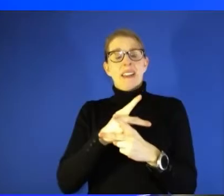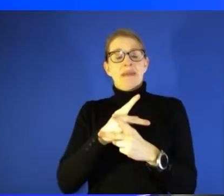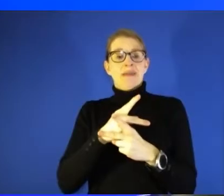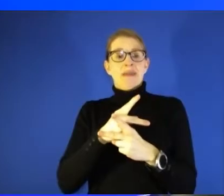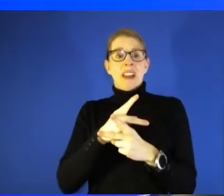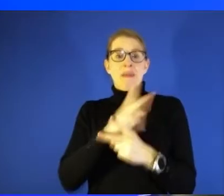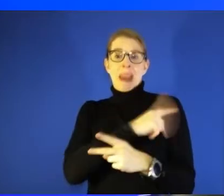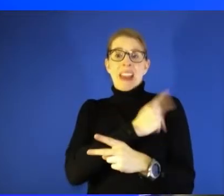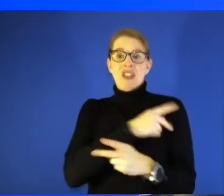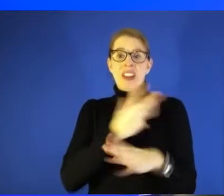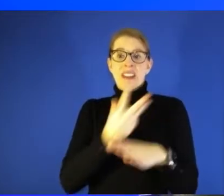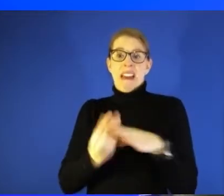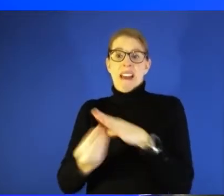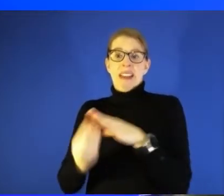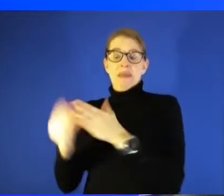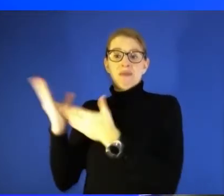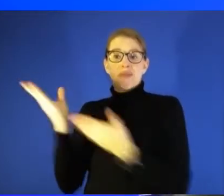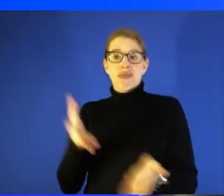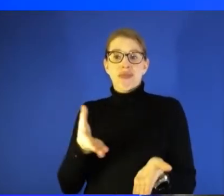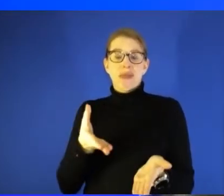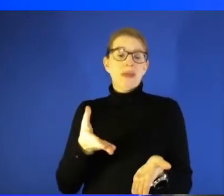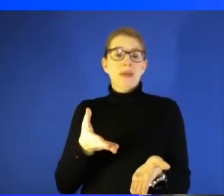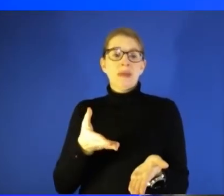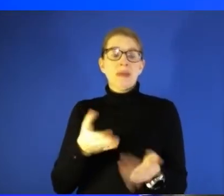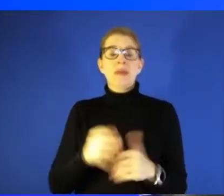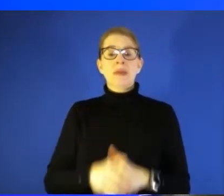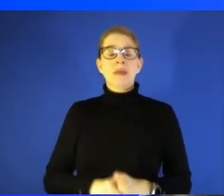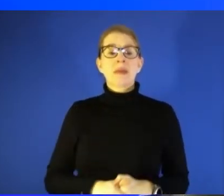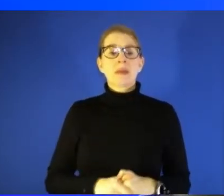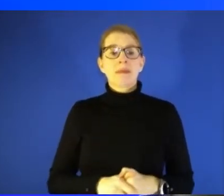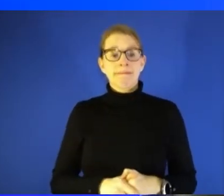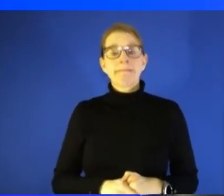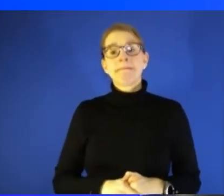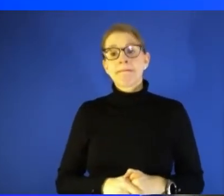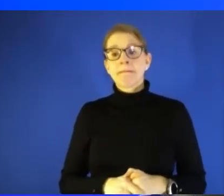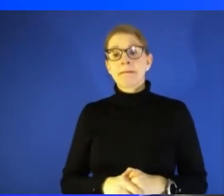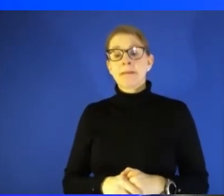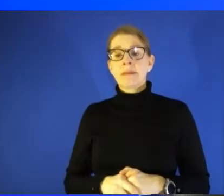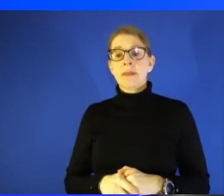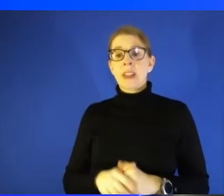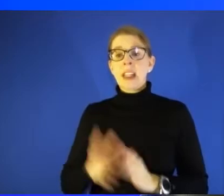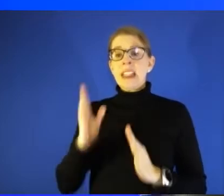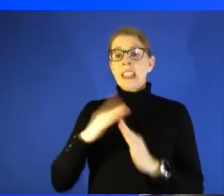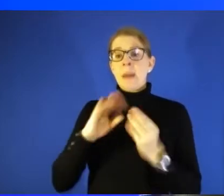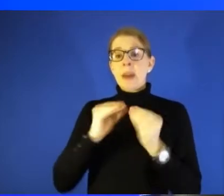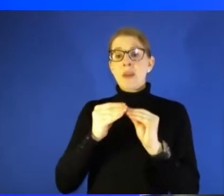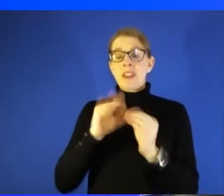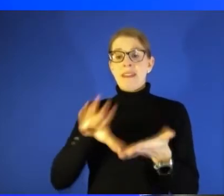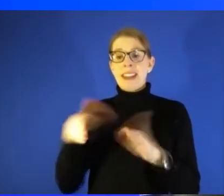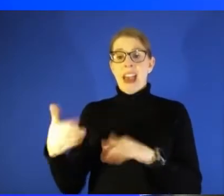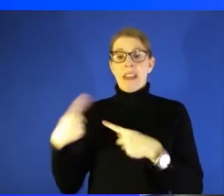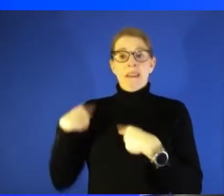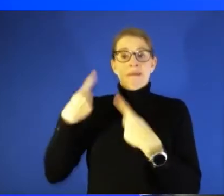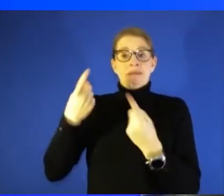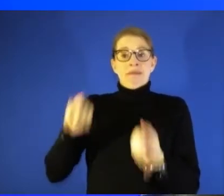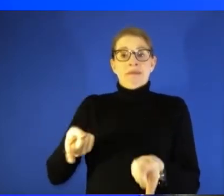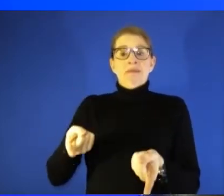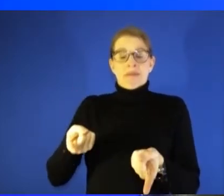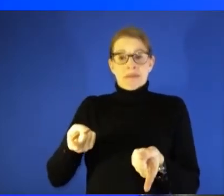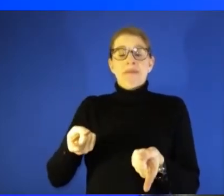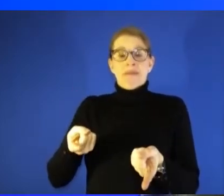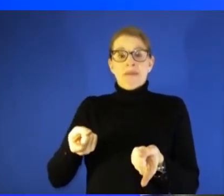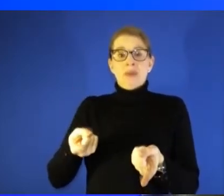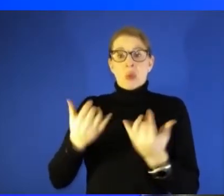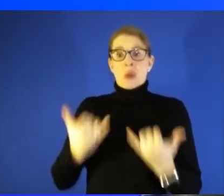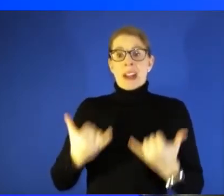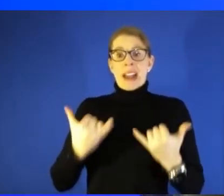have throughout this seen some of the highest numbers of deaths globally that we've seen throughout the pandemic. I think right now